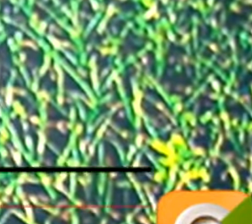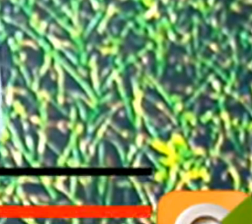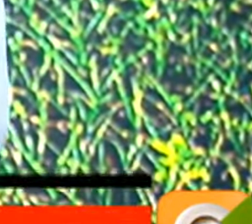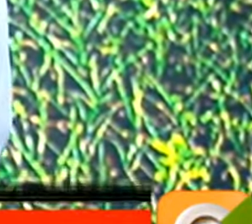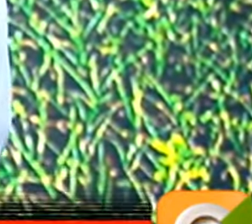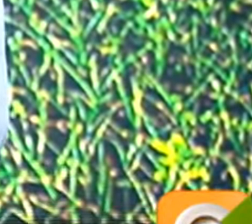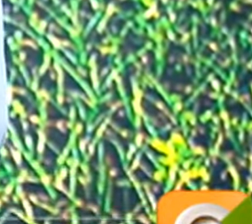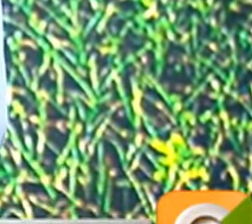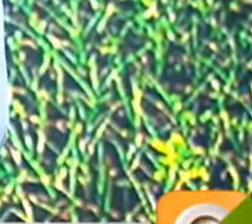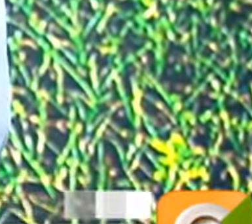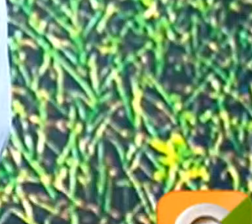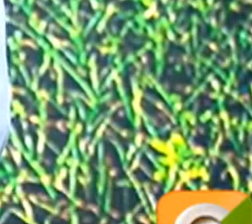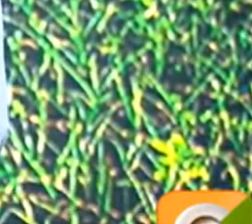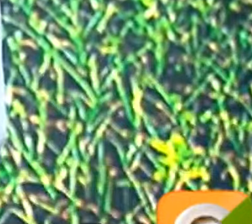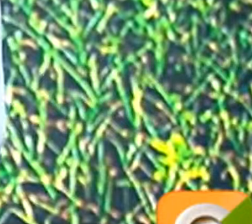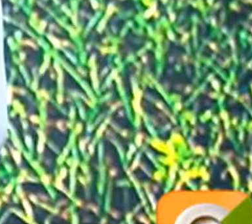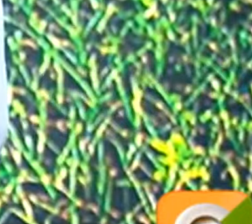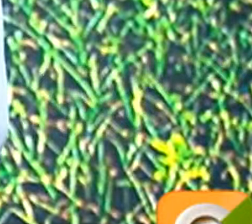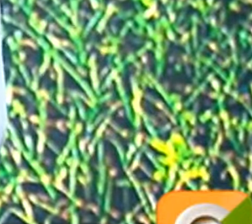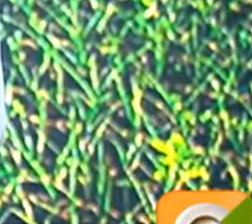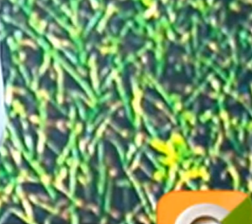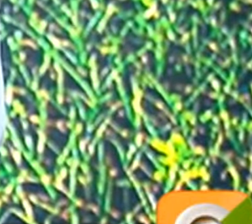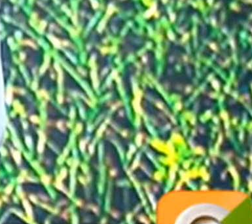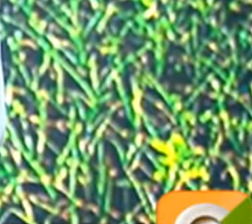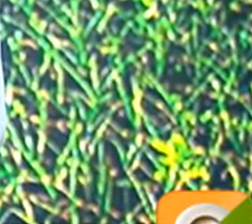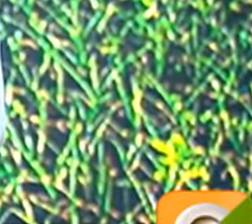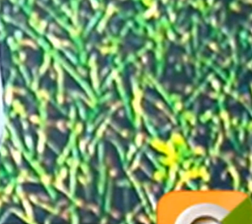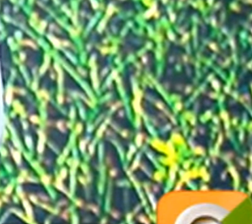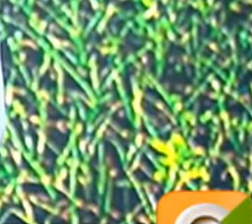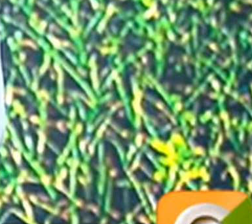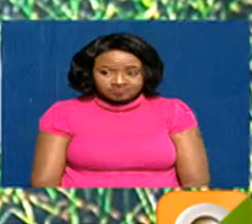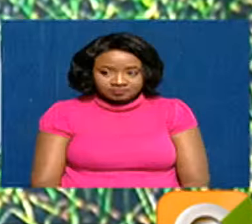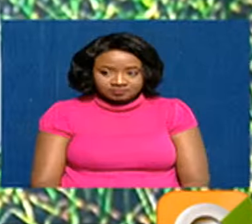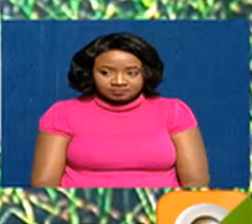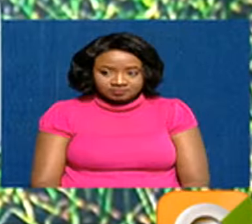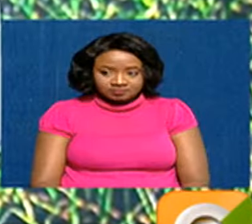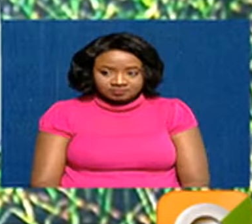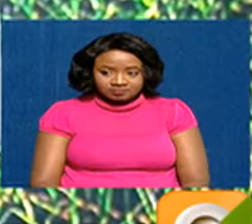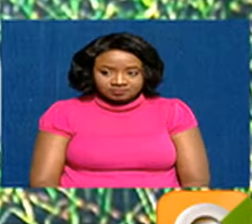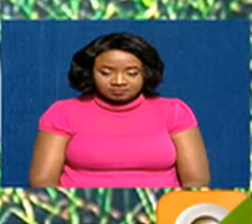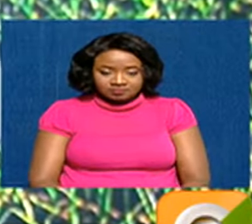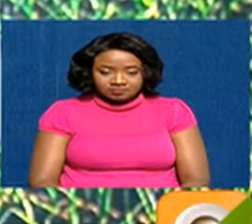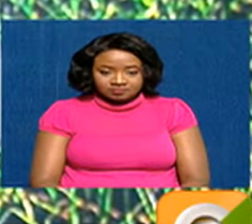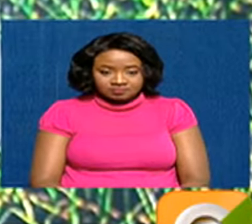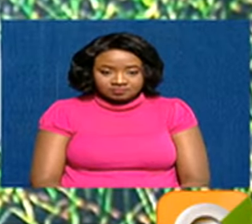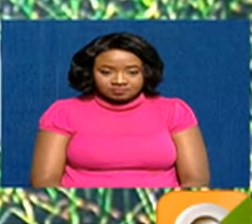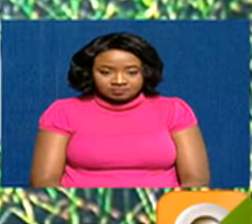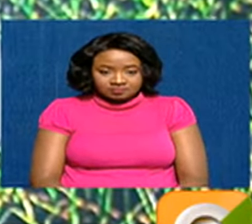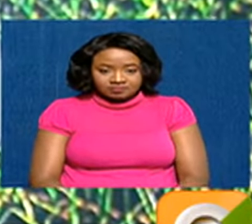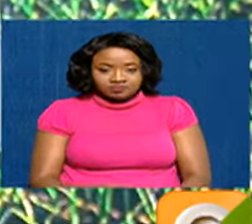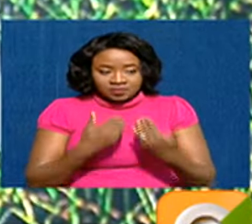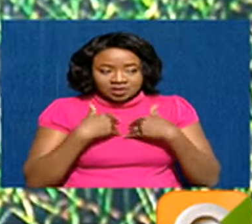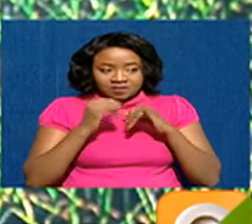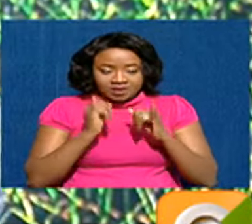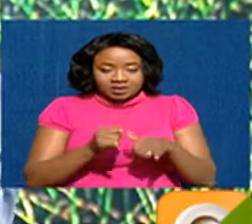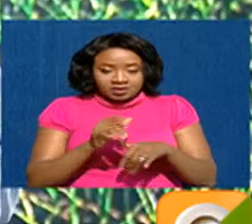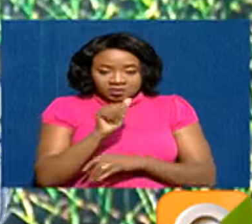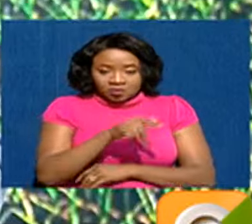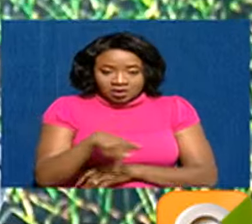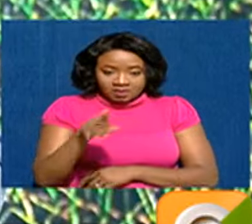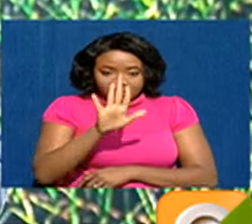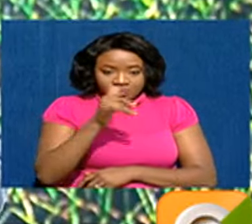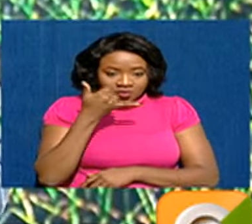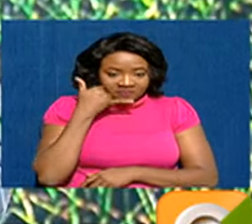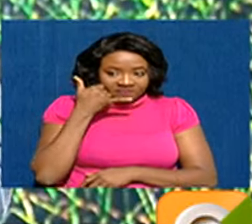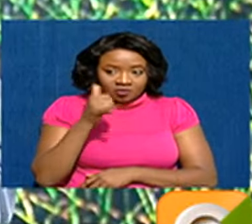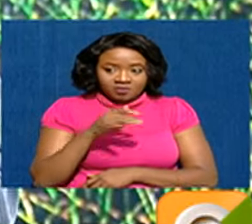Murang'a County Governor. Now listen, if you're in Murang'a County, you need to listen to this. There's a new program and a new app on your phones that you need to know about. And I want